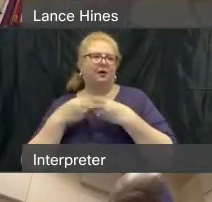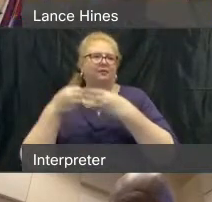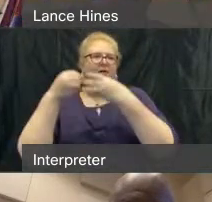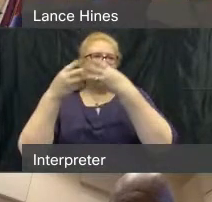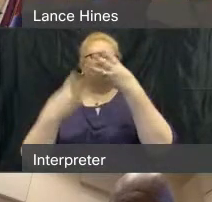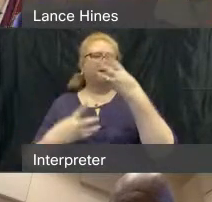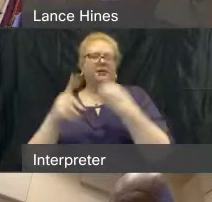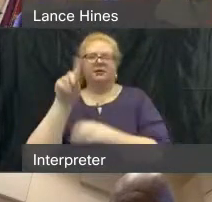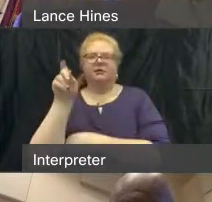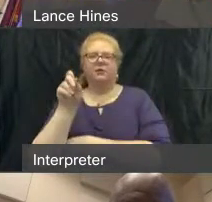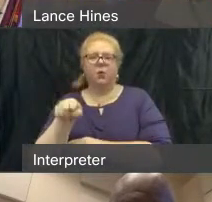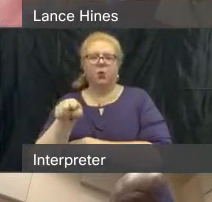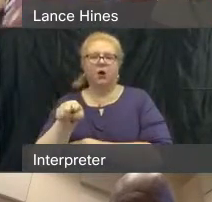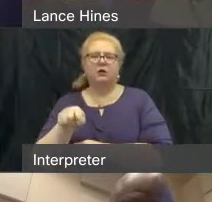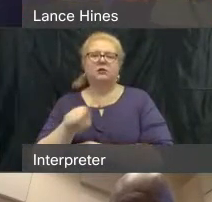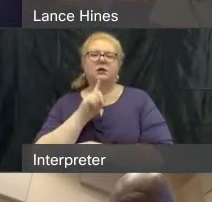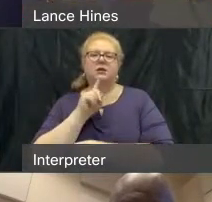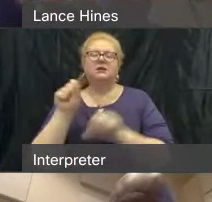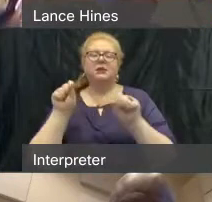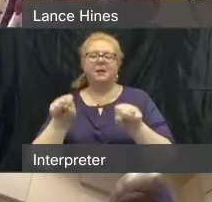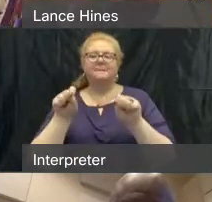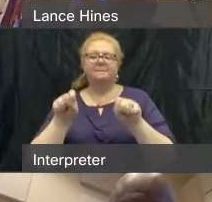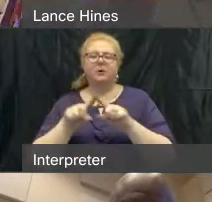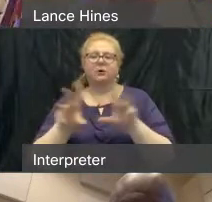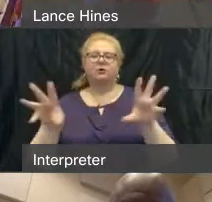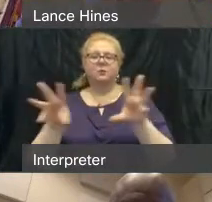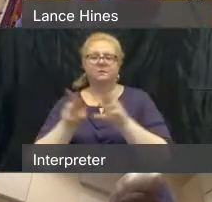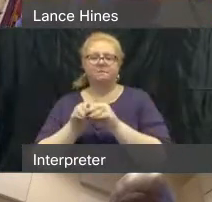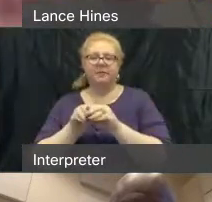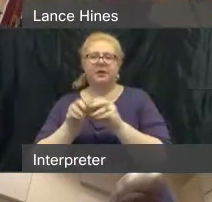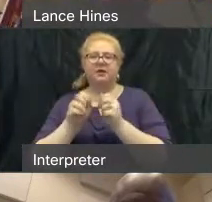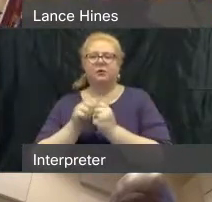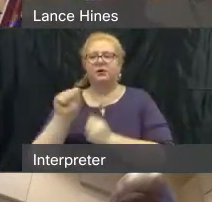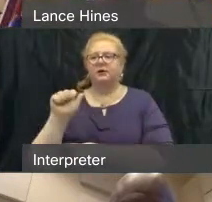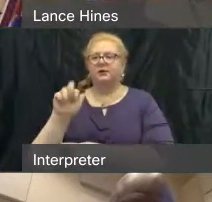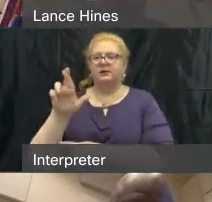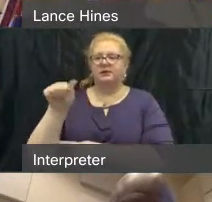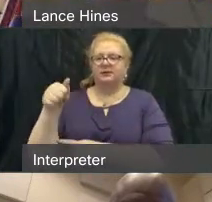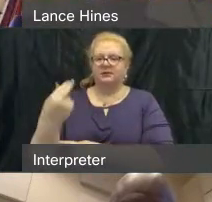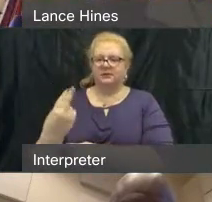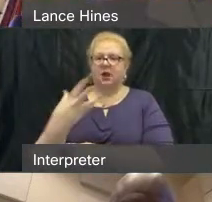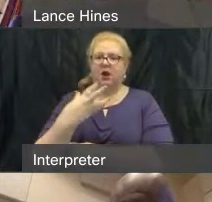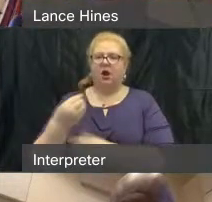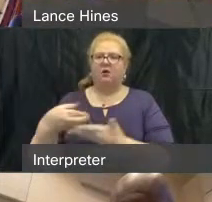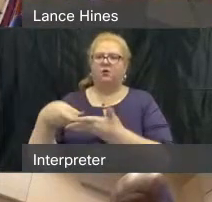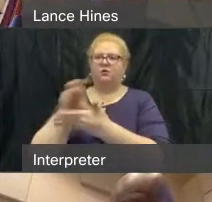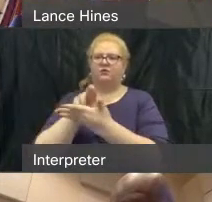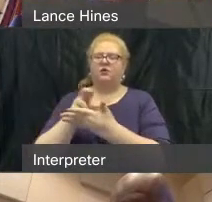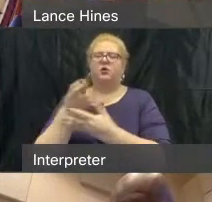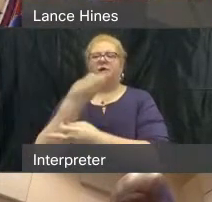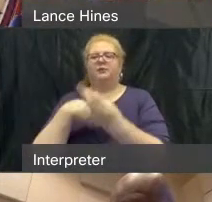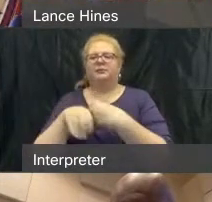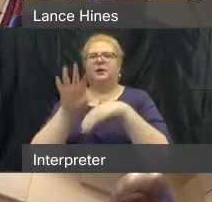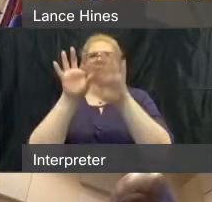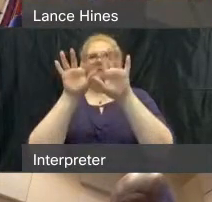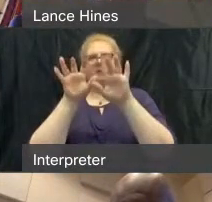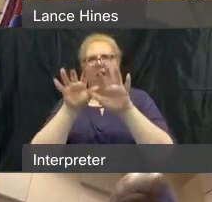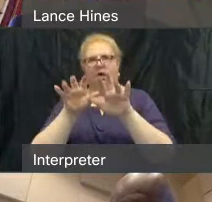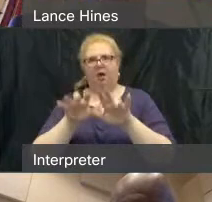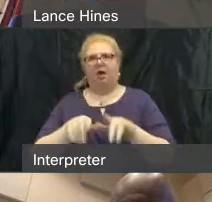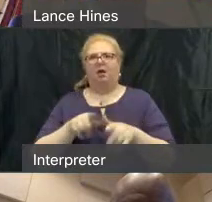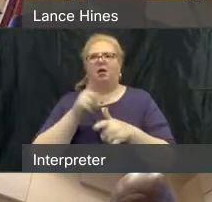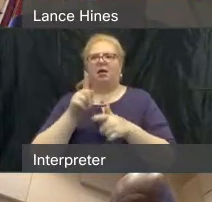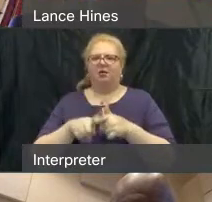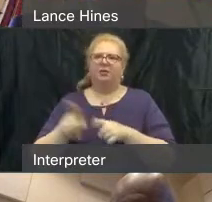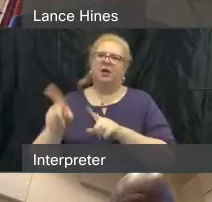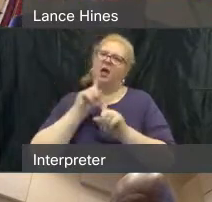questions. Would it be possible to meet with Sarah and go over these questions instead of having to type them all up, then her